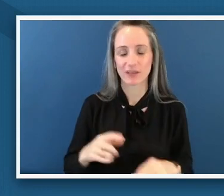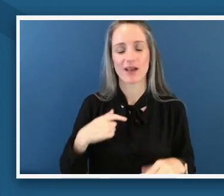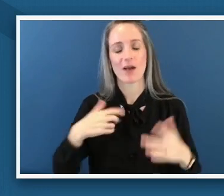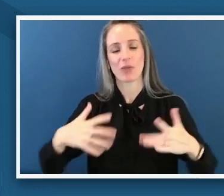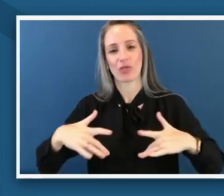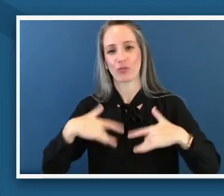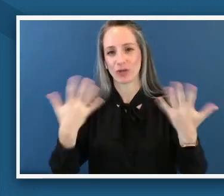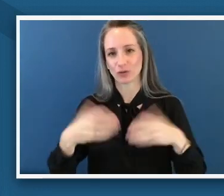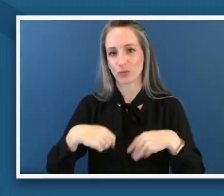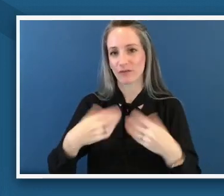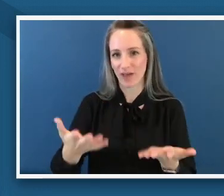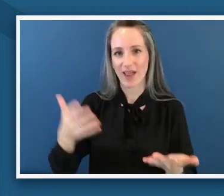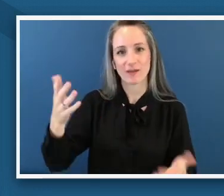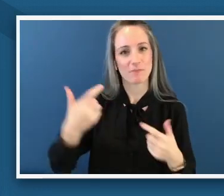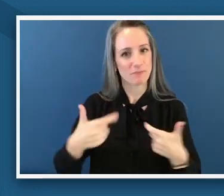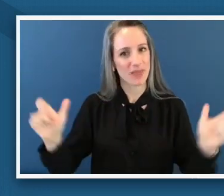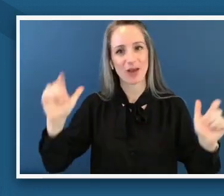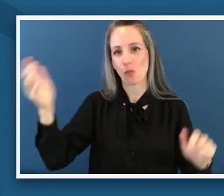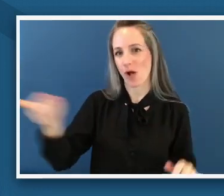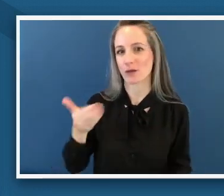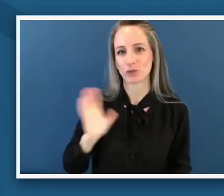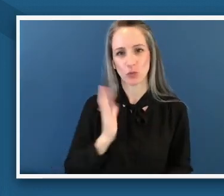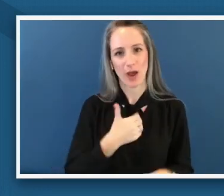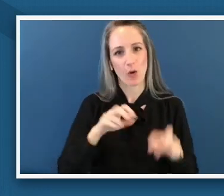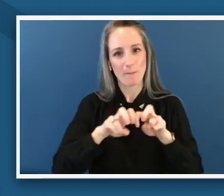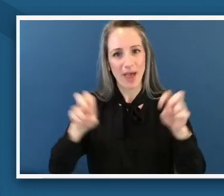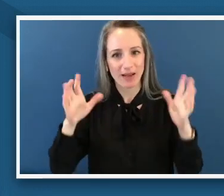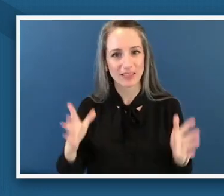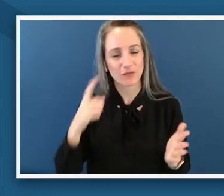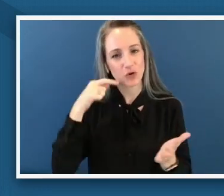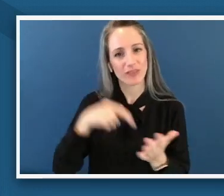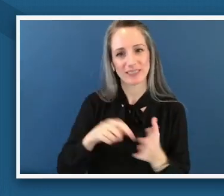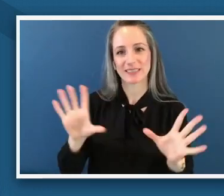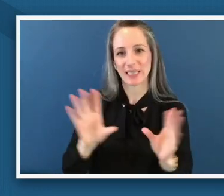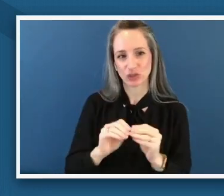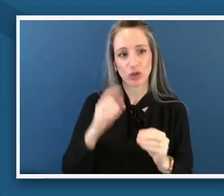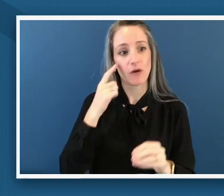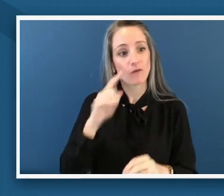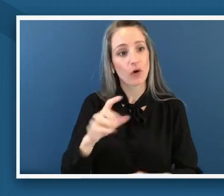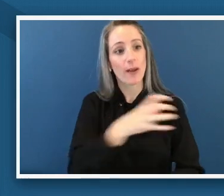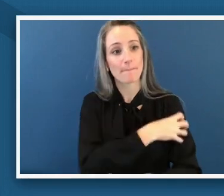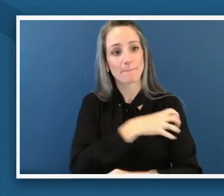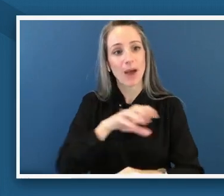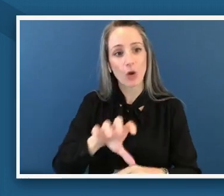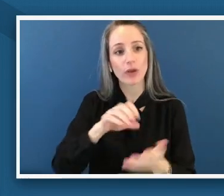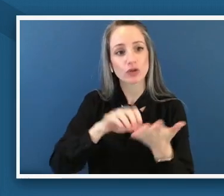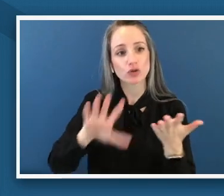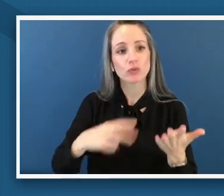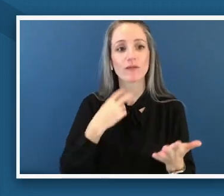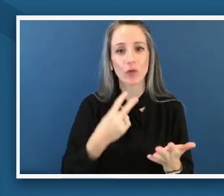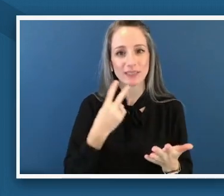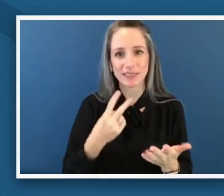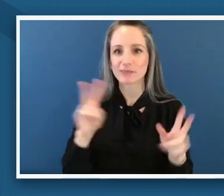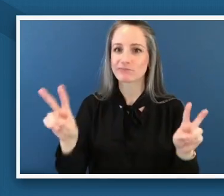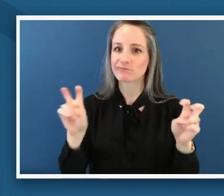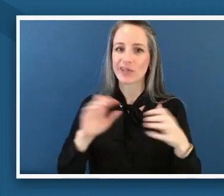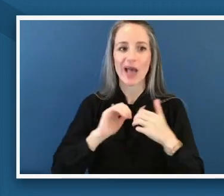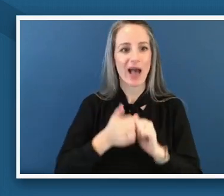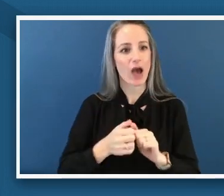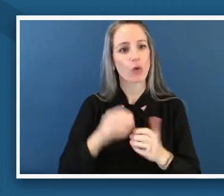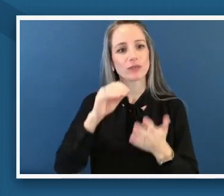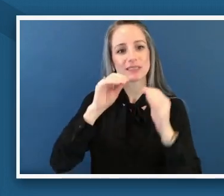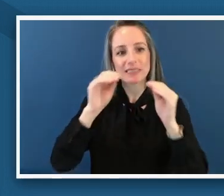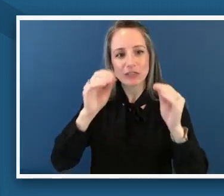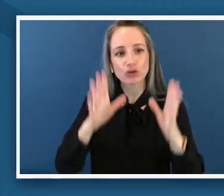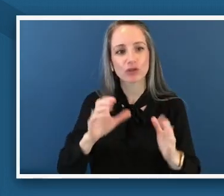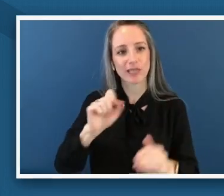Smithsonian welcome to today's panelists for the session Empowering Student Voice, How Teachers Turn the Learning Over to Students. In my role at